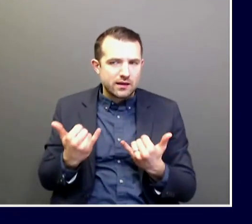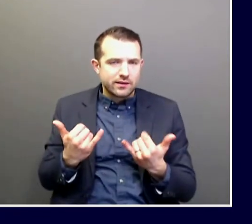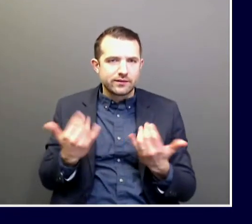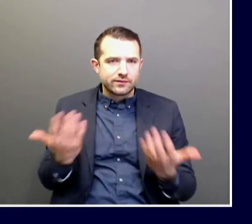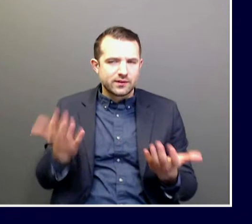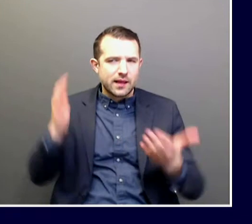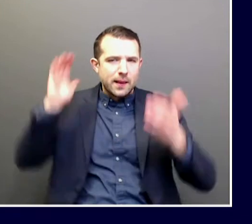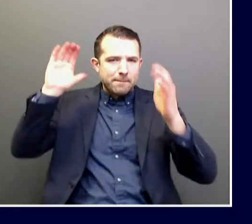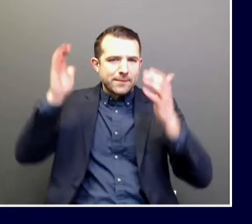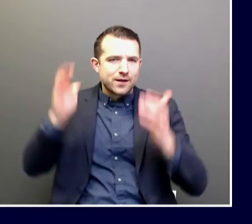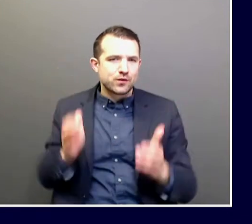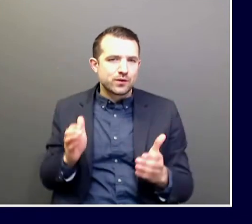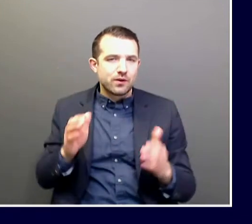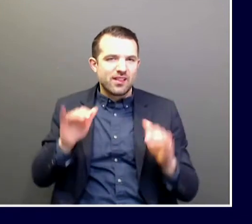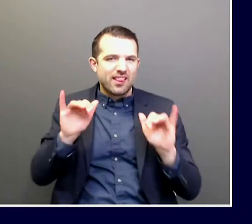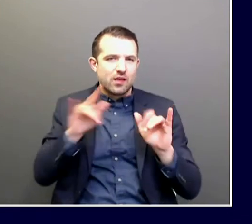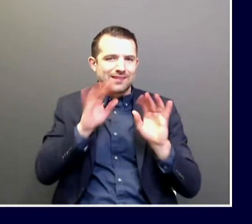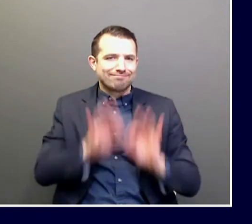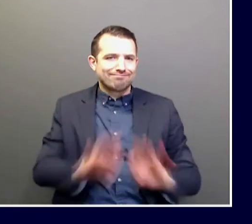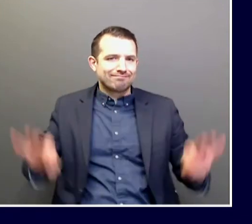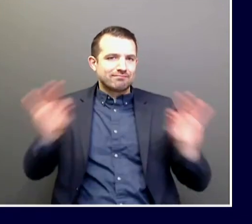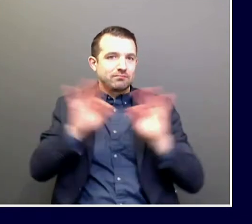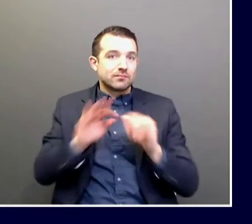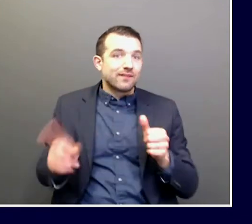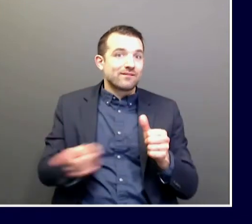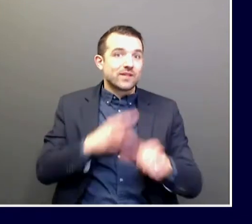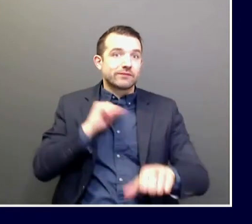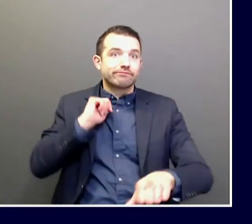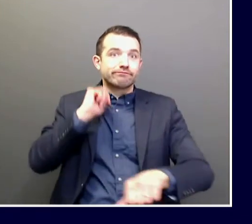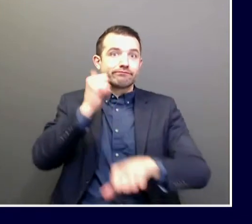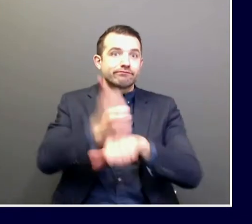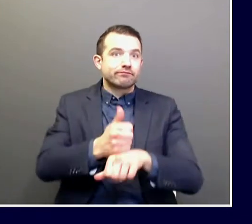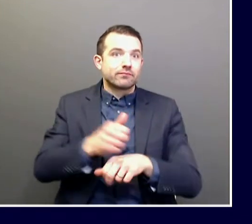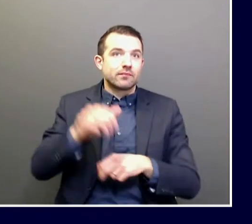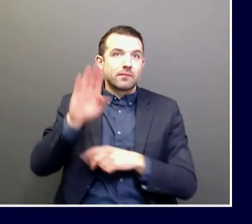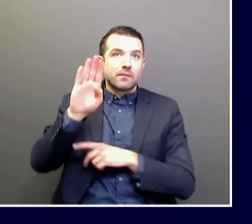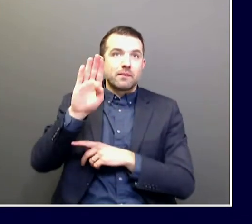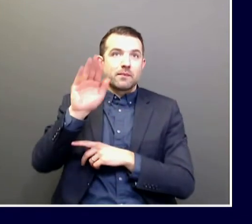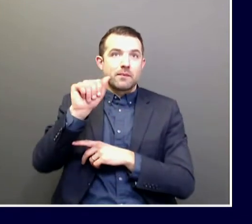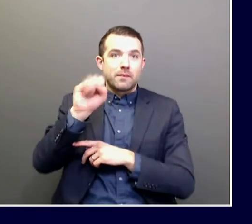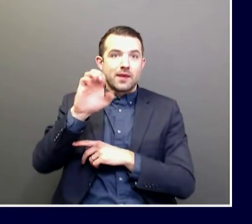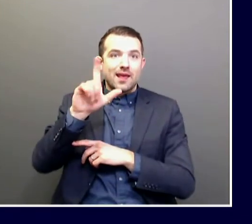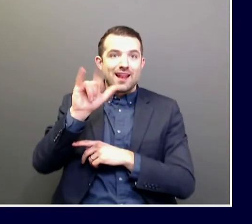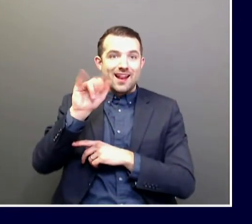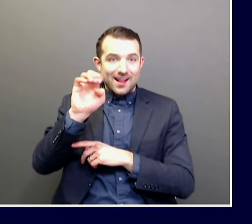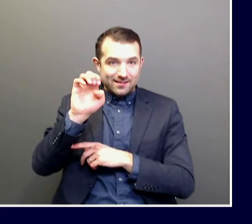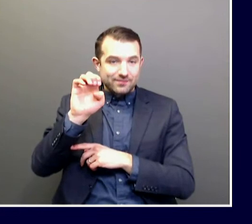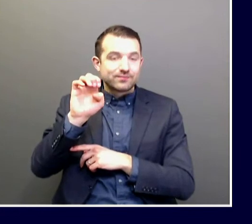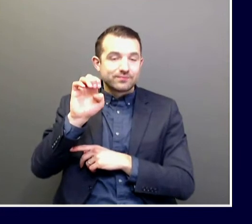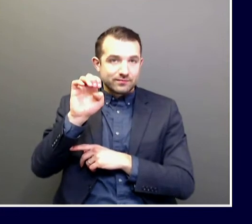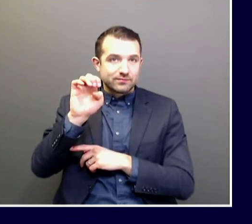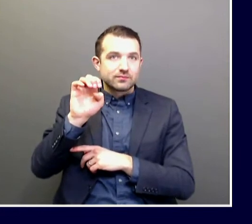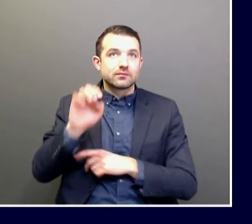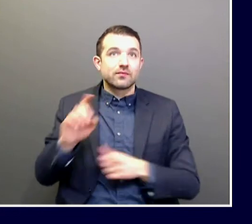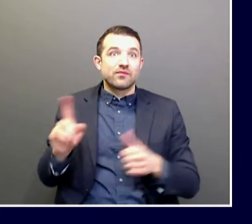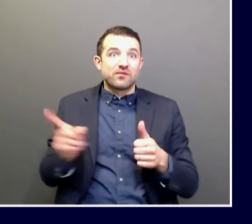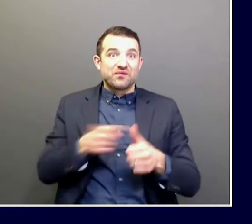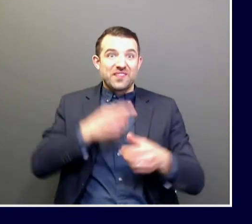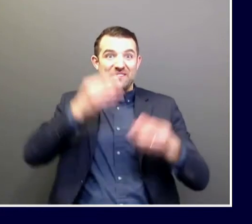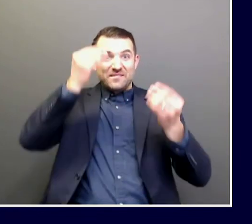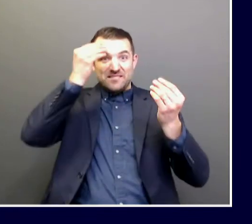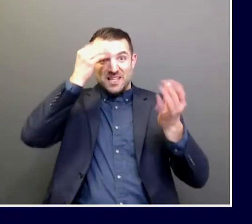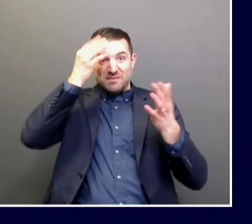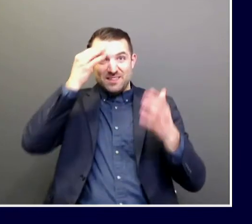to establish a baseline. So the first several weeks of wastewater surveillance screening data will be used